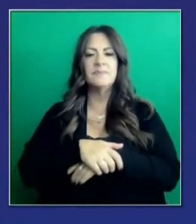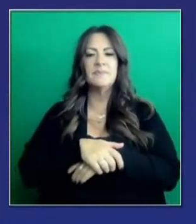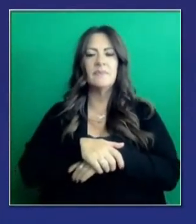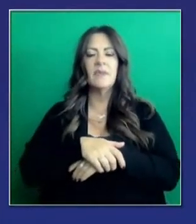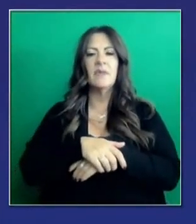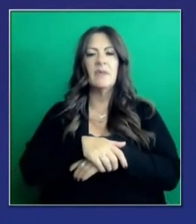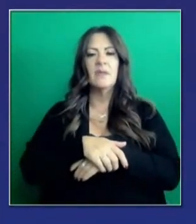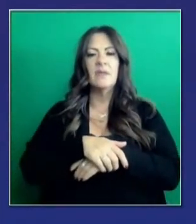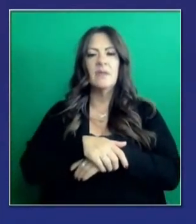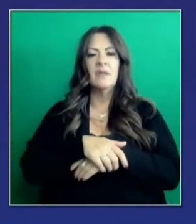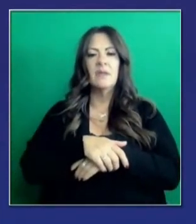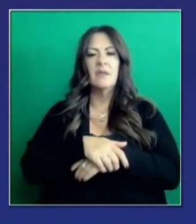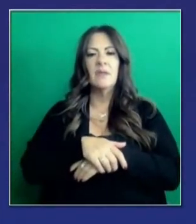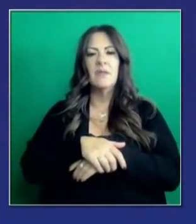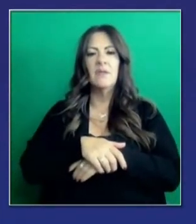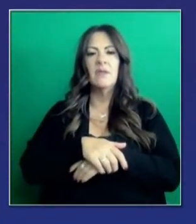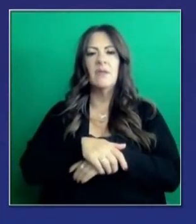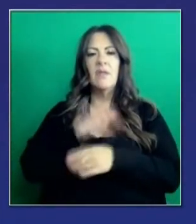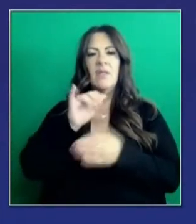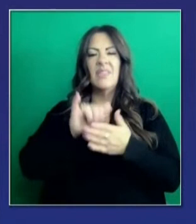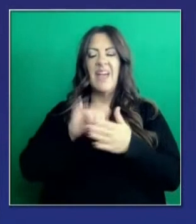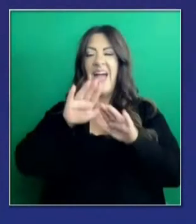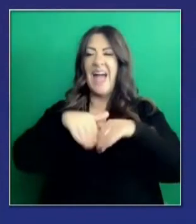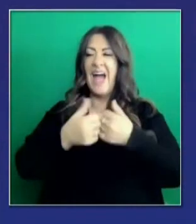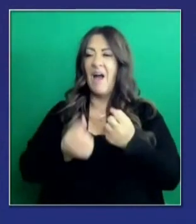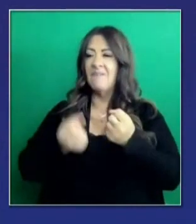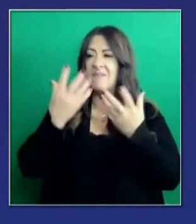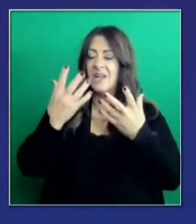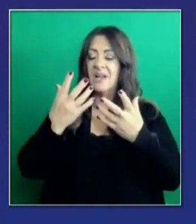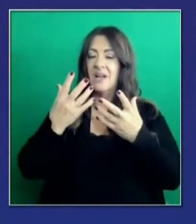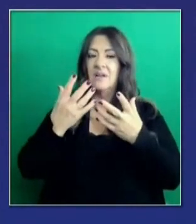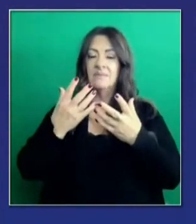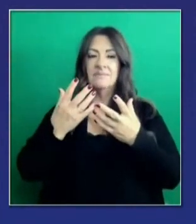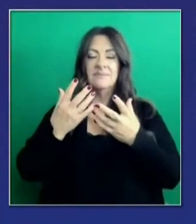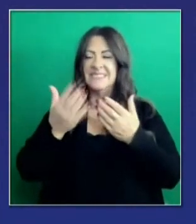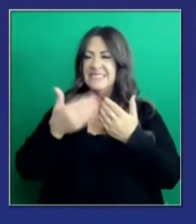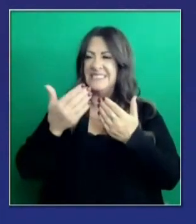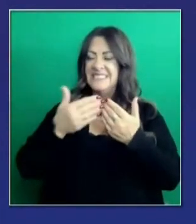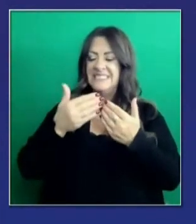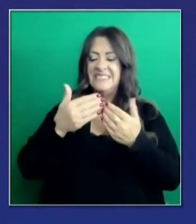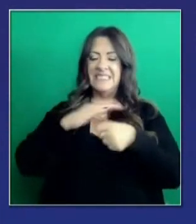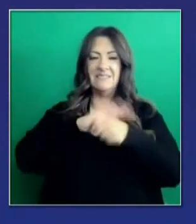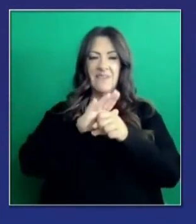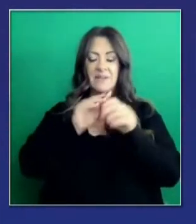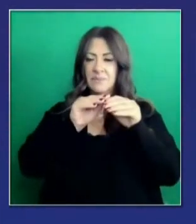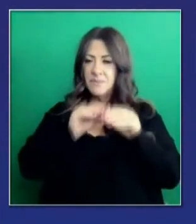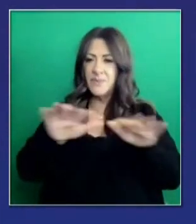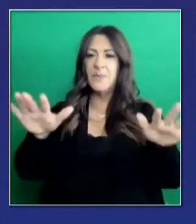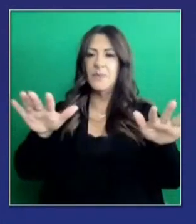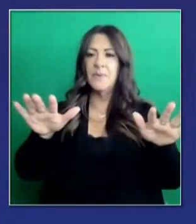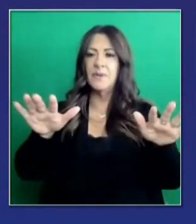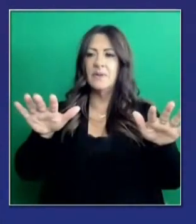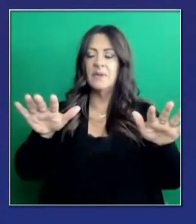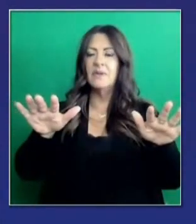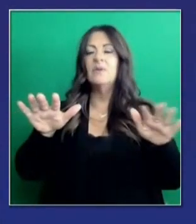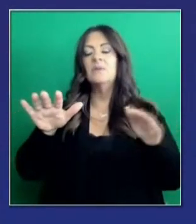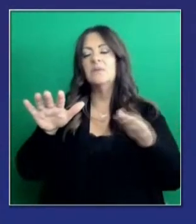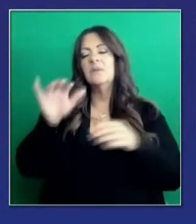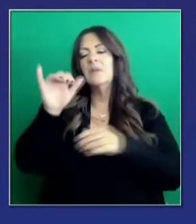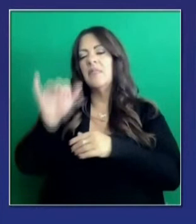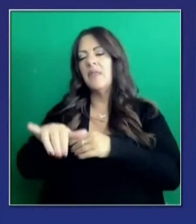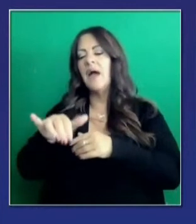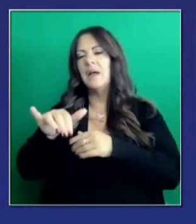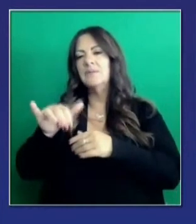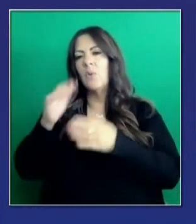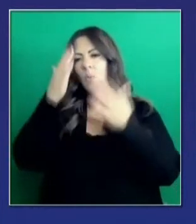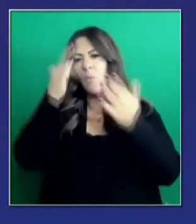effective, which is that transmission rate or how transmissible the virus is. We look forward to these projections from